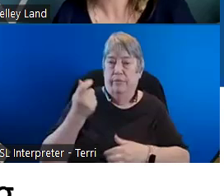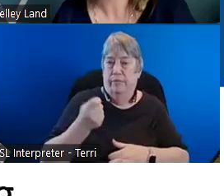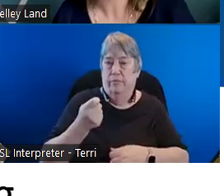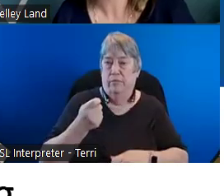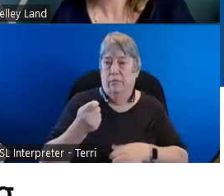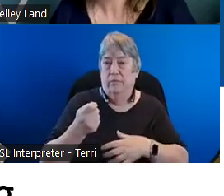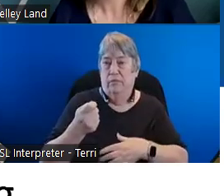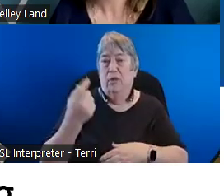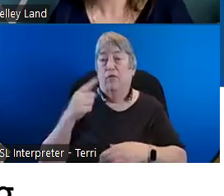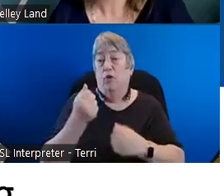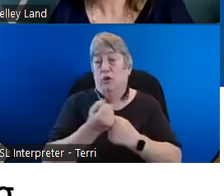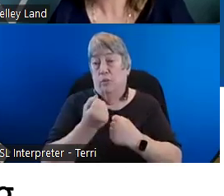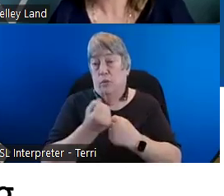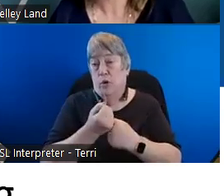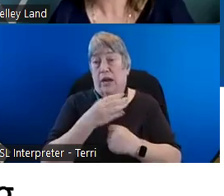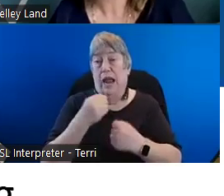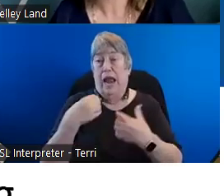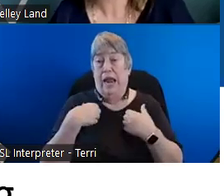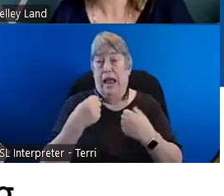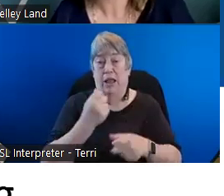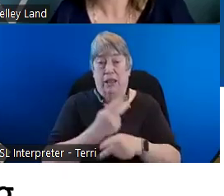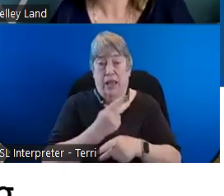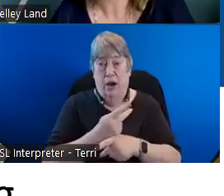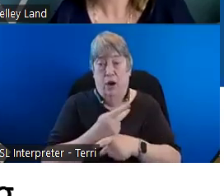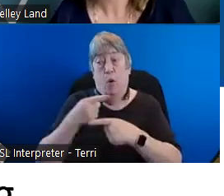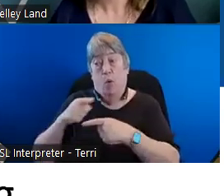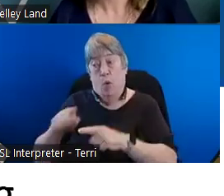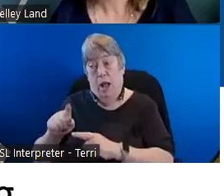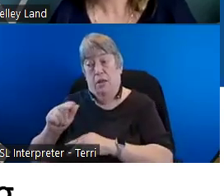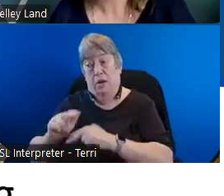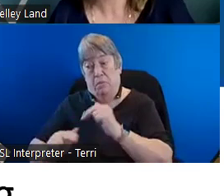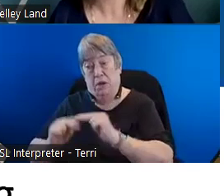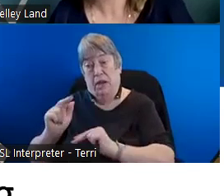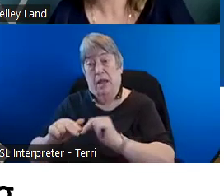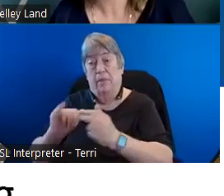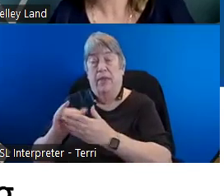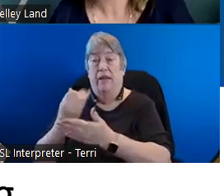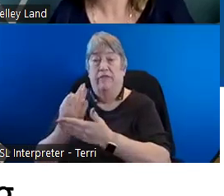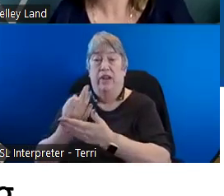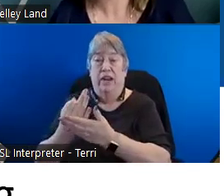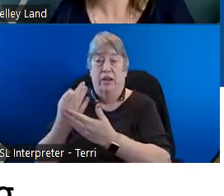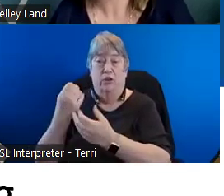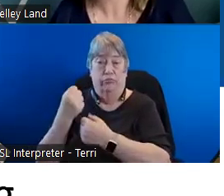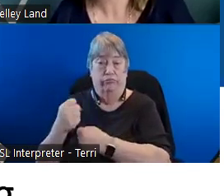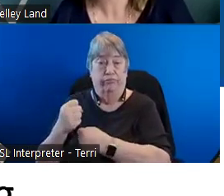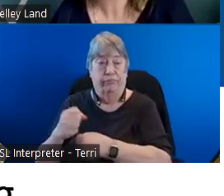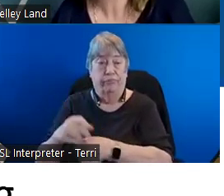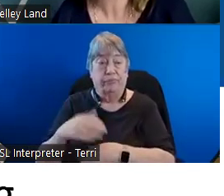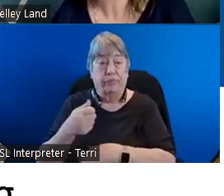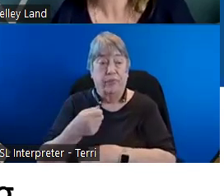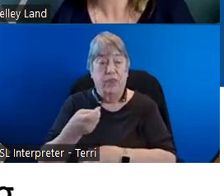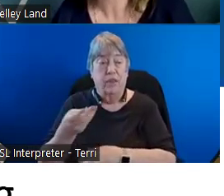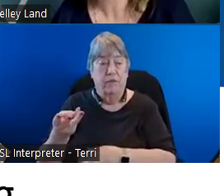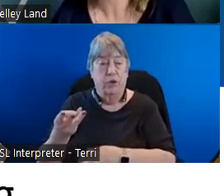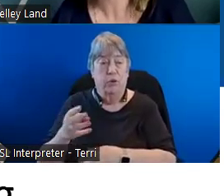to their health care while they're building that financial stability. A few examples that we're going to talk about today are IRWEs, which